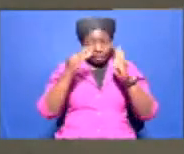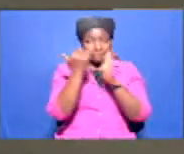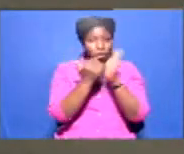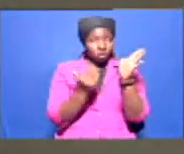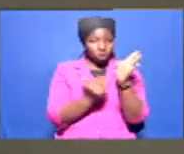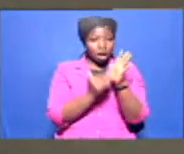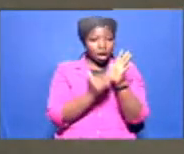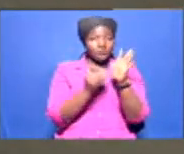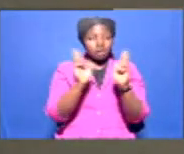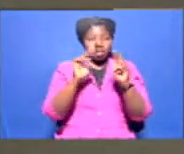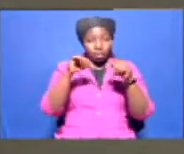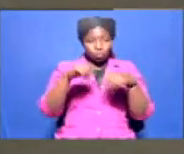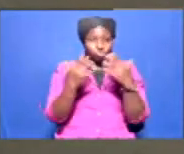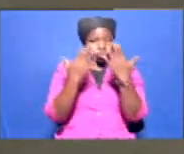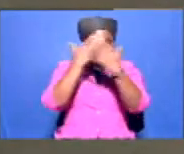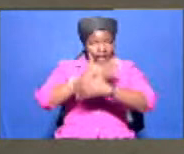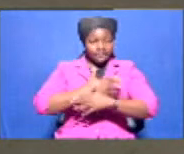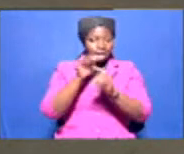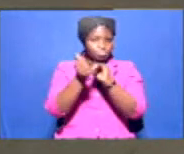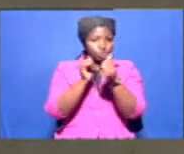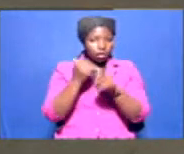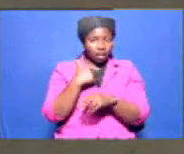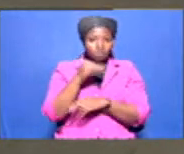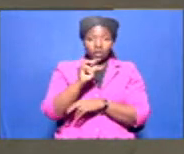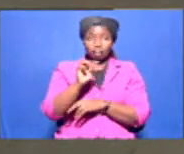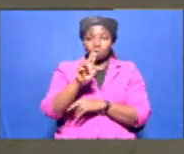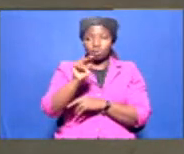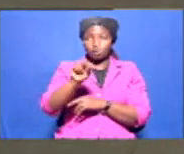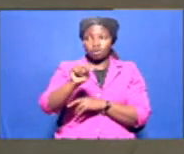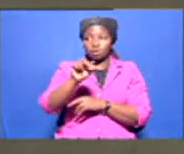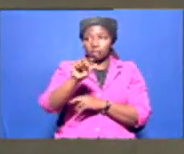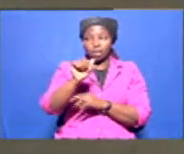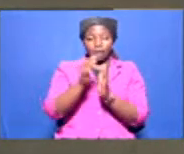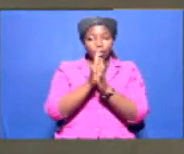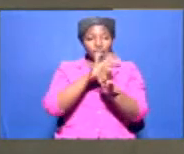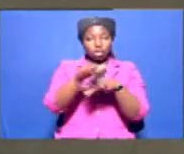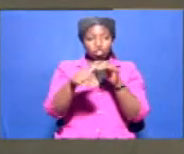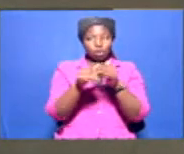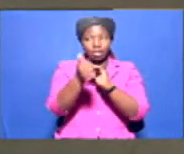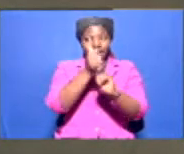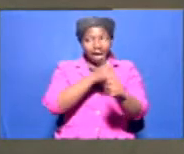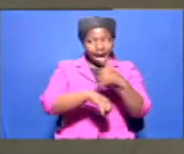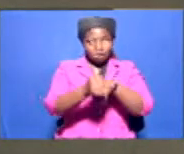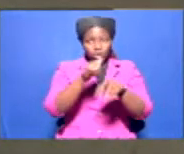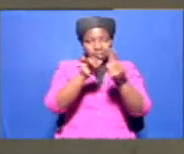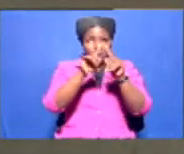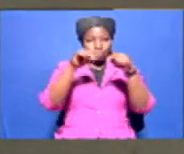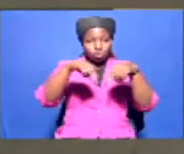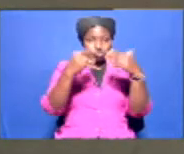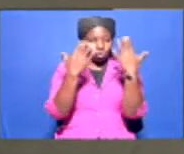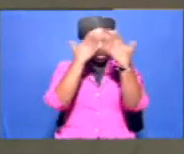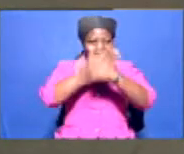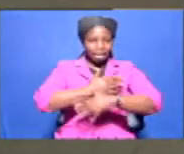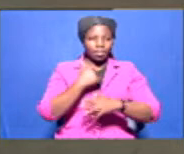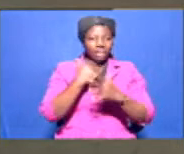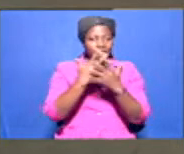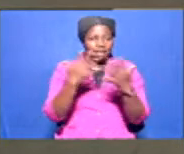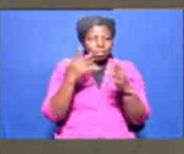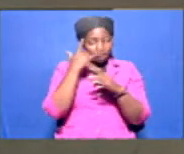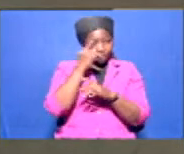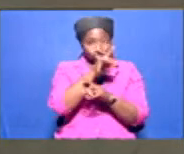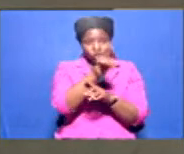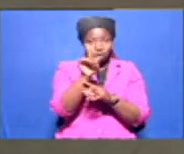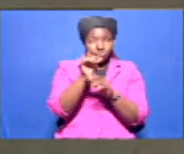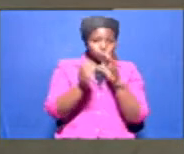In sports, we have Munga with all the action. And tonight, we also have something for you. The inaugural